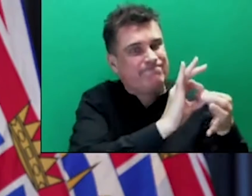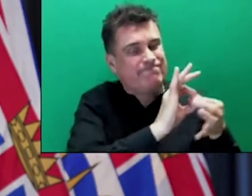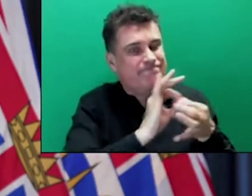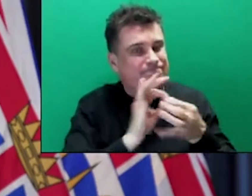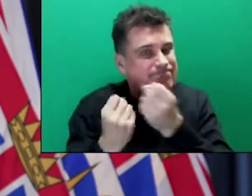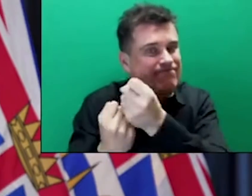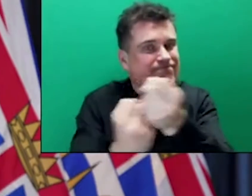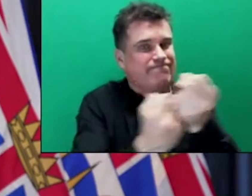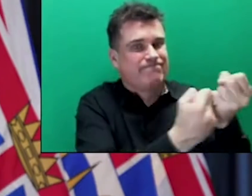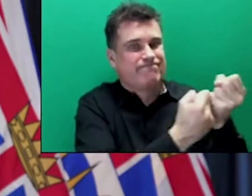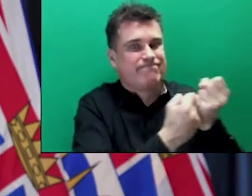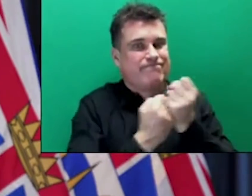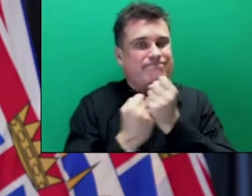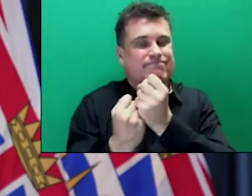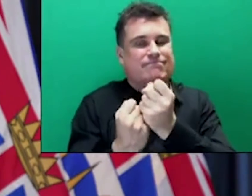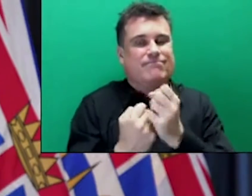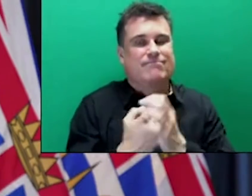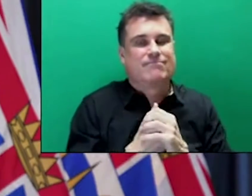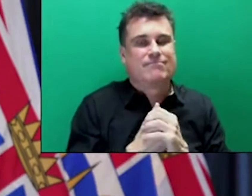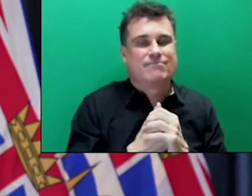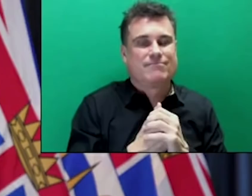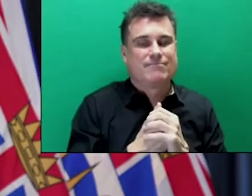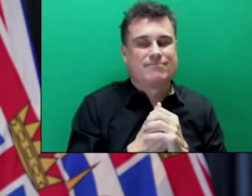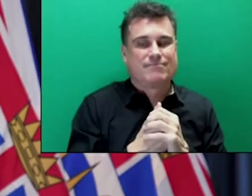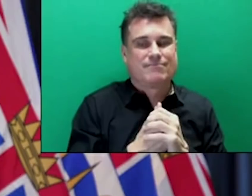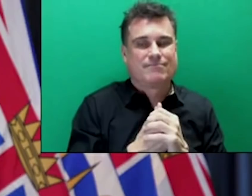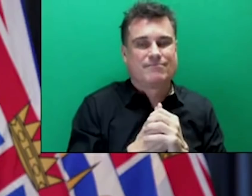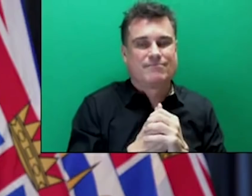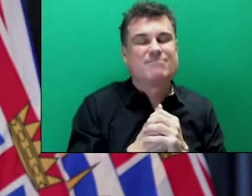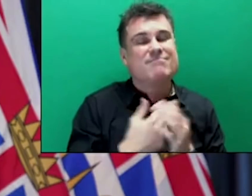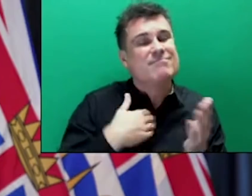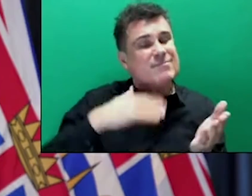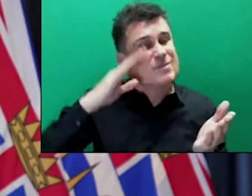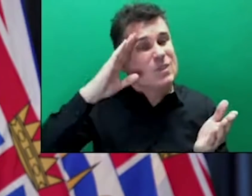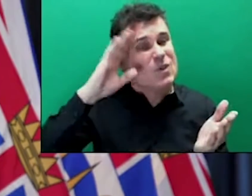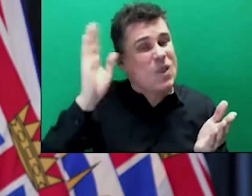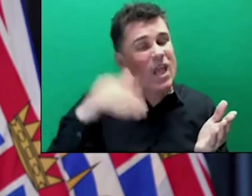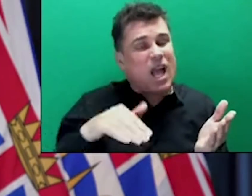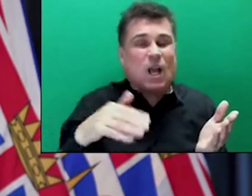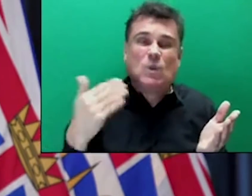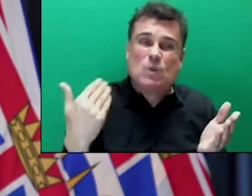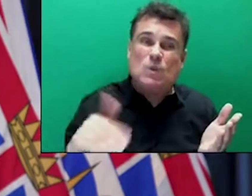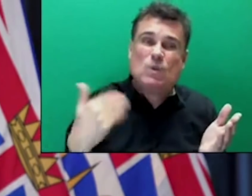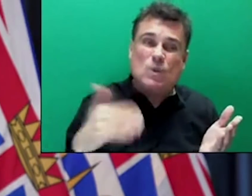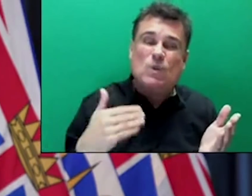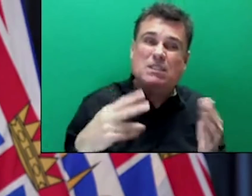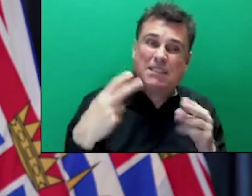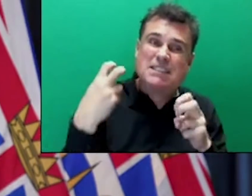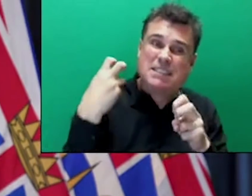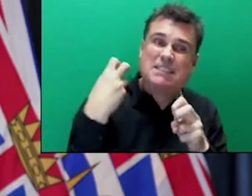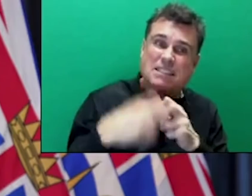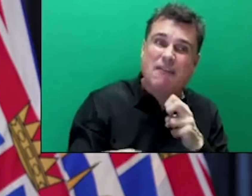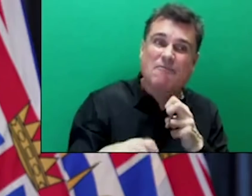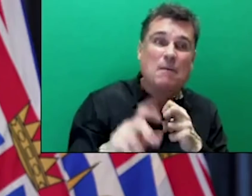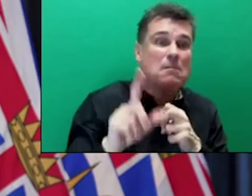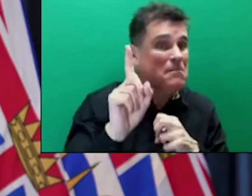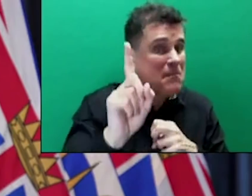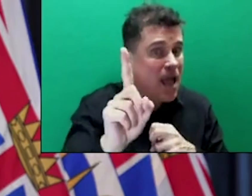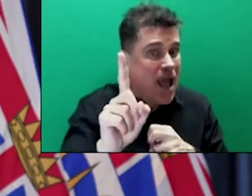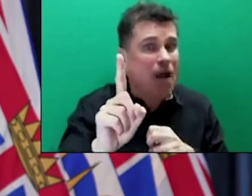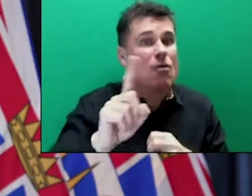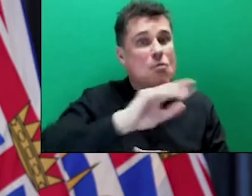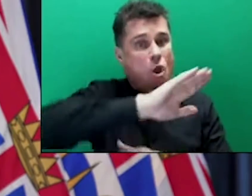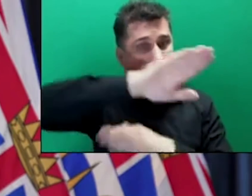As hard as this may be, let's remember that the sacrifices we make now will protect our loved